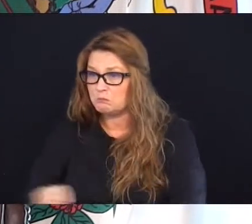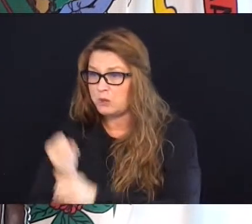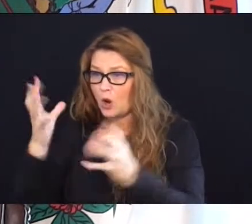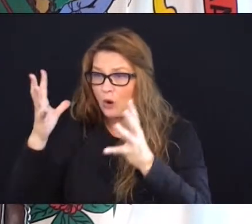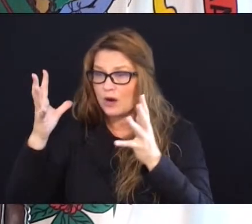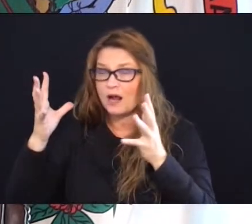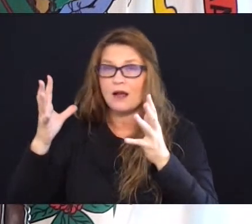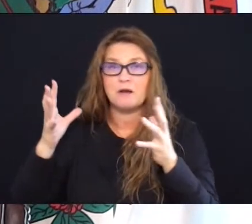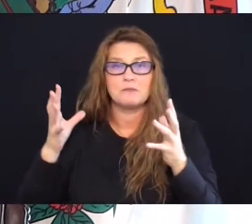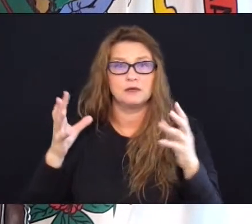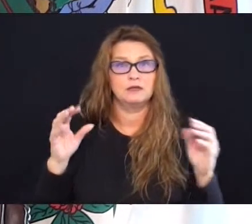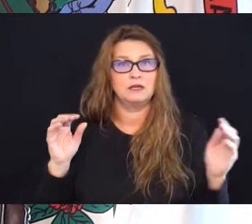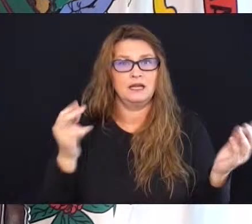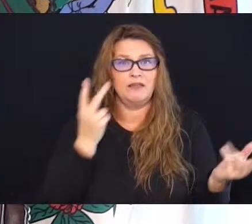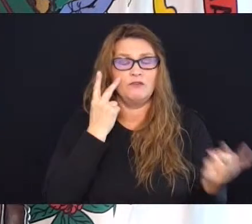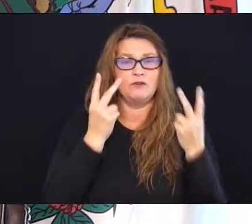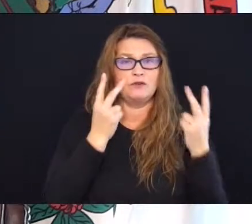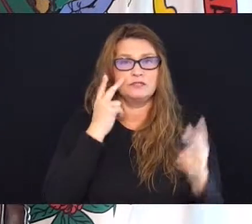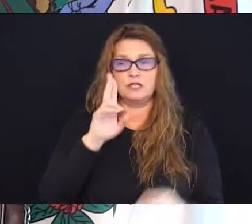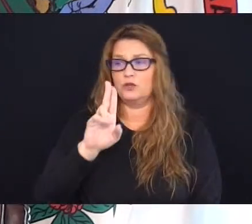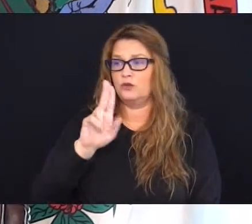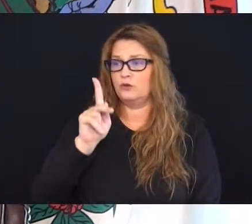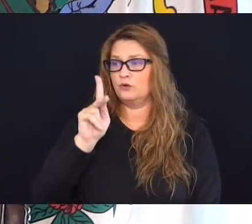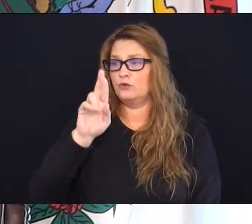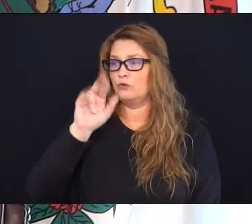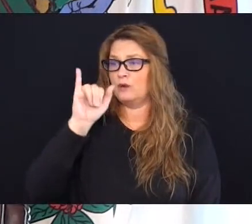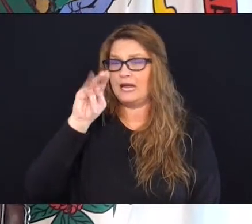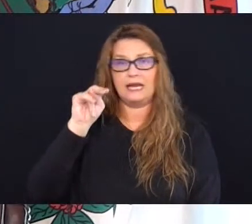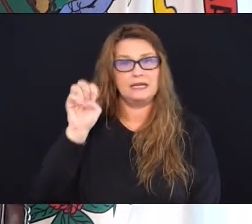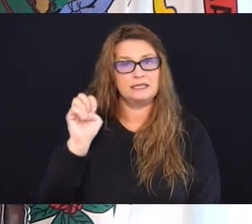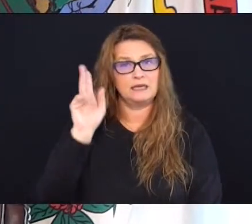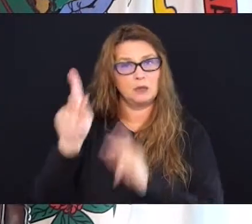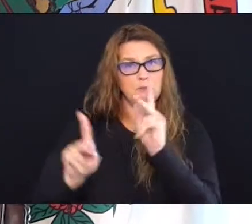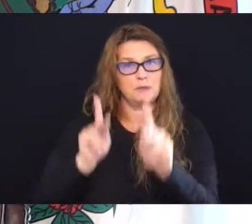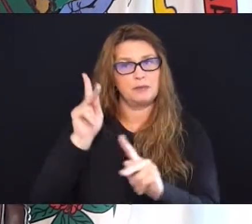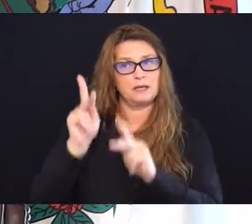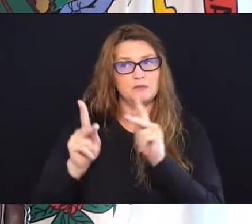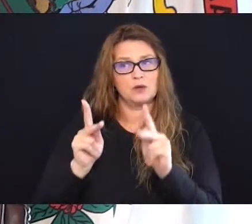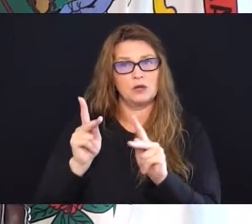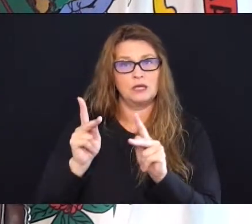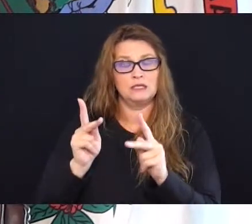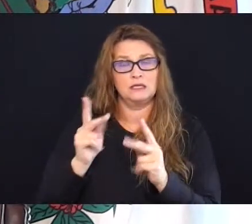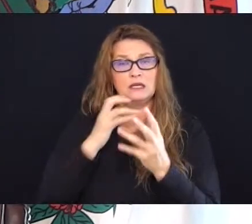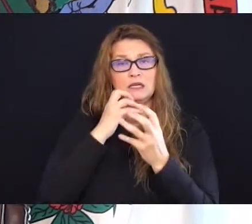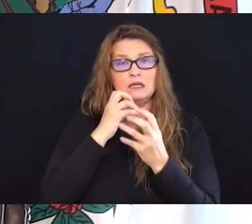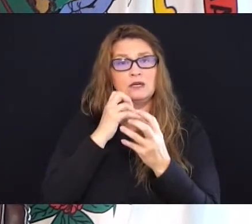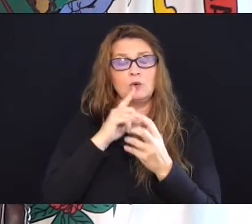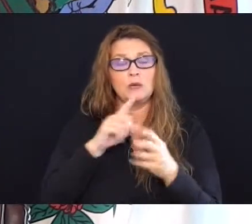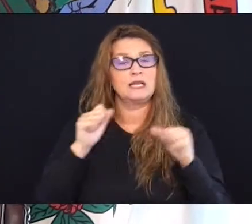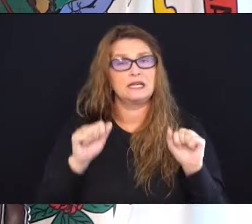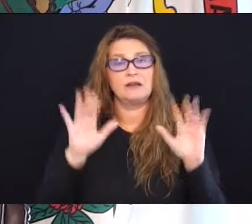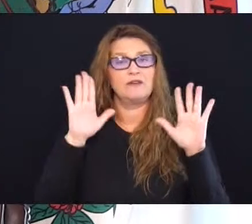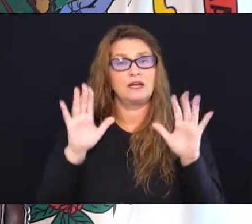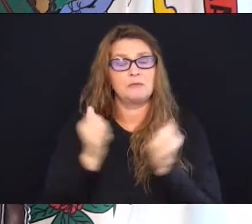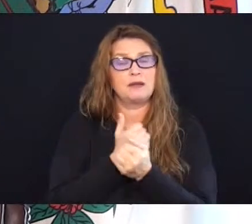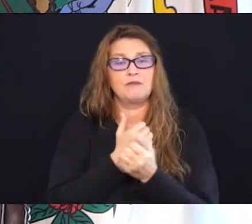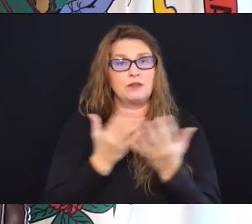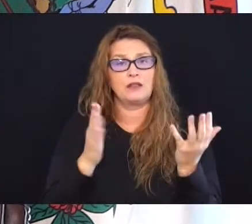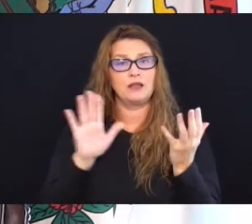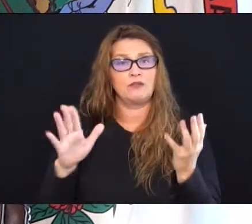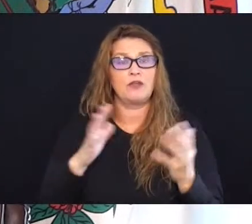military being attacked, and you see the Ukraine people giving it everything that they have and courage beyond